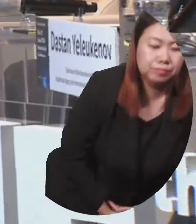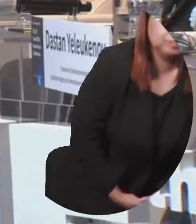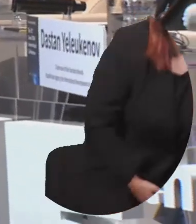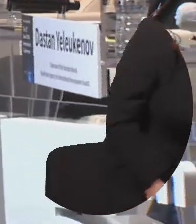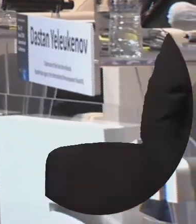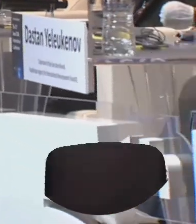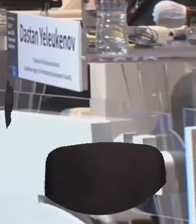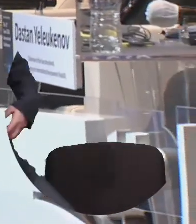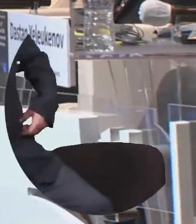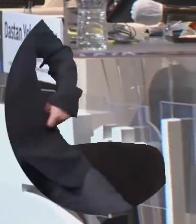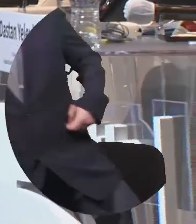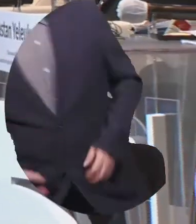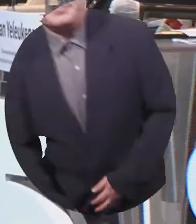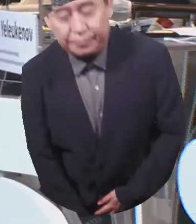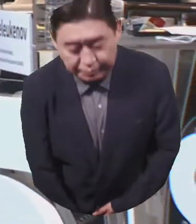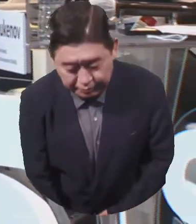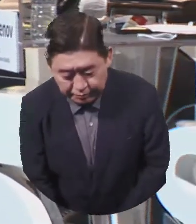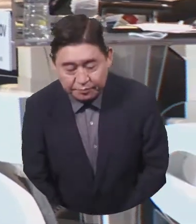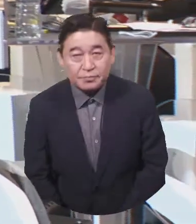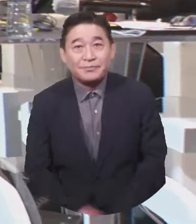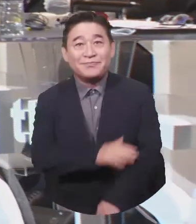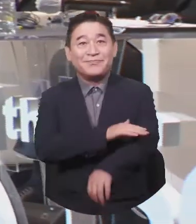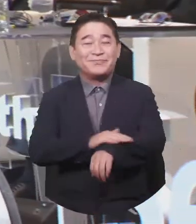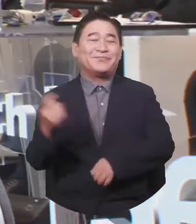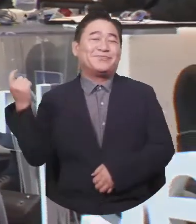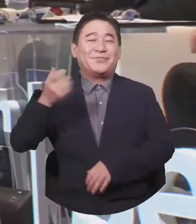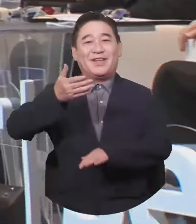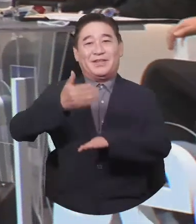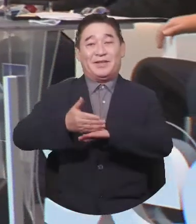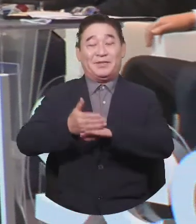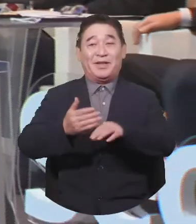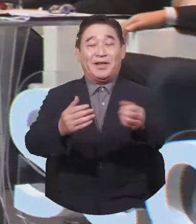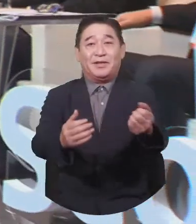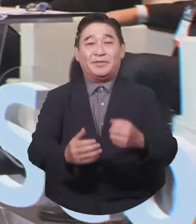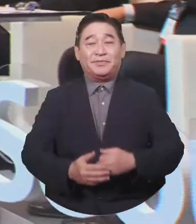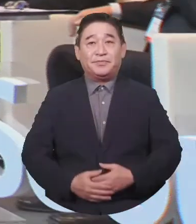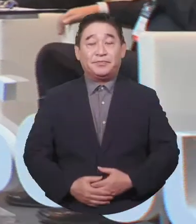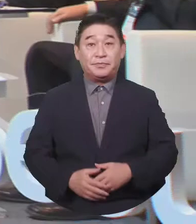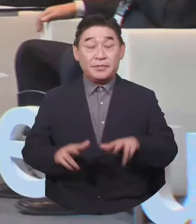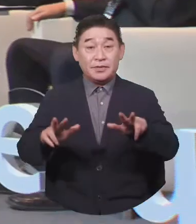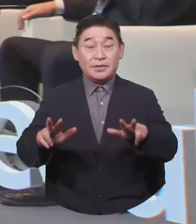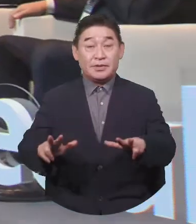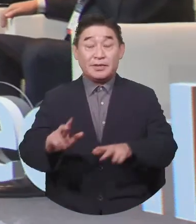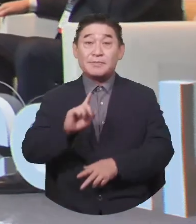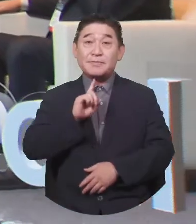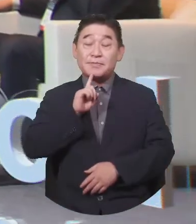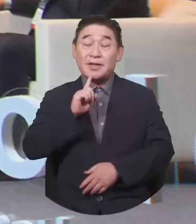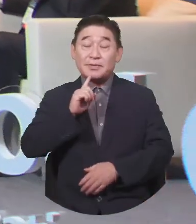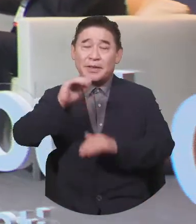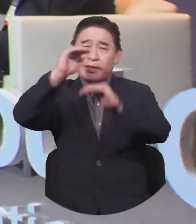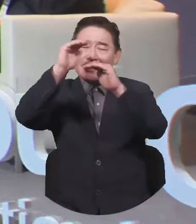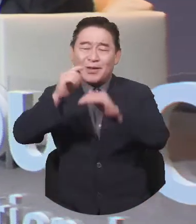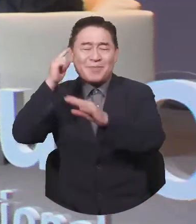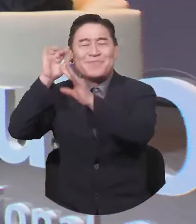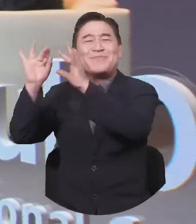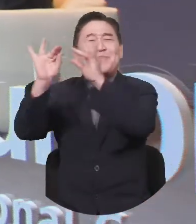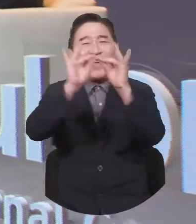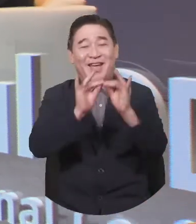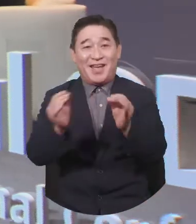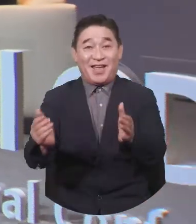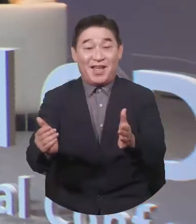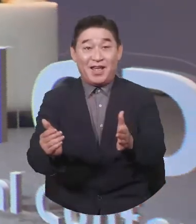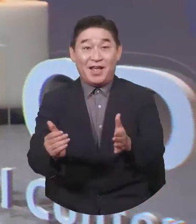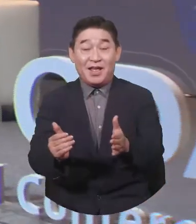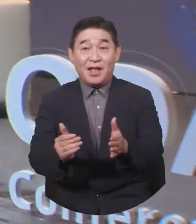Okay. Thank you so much, Raga, and thank you so much for your interventions. I completely, the need for urgency really resonates with me,